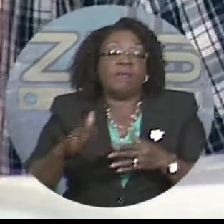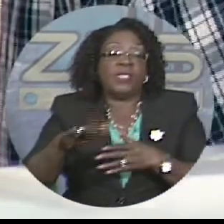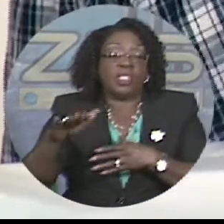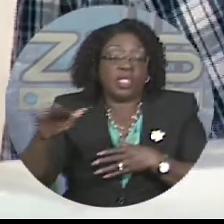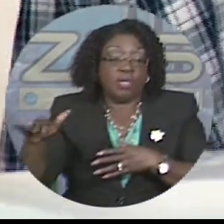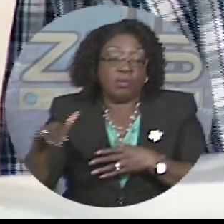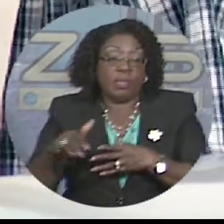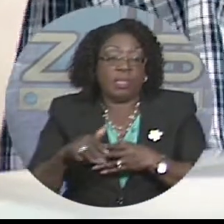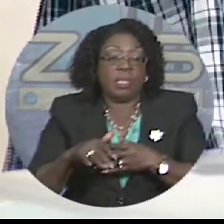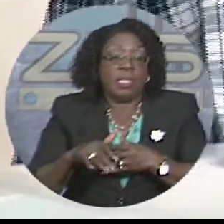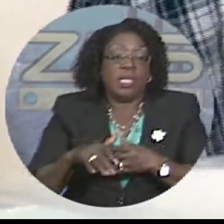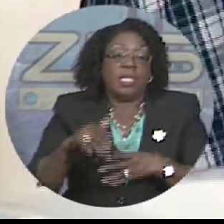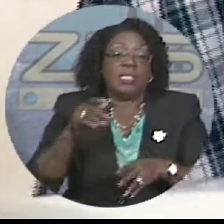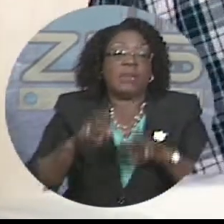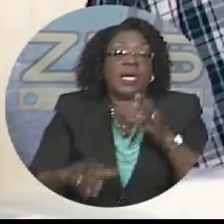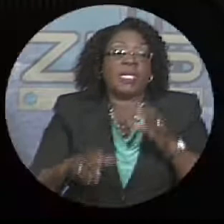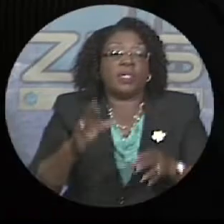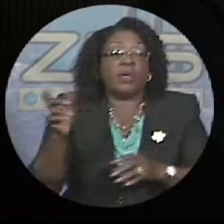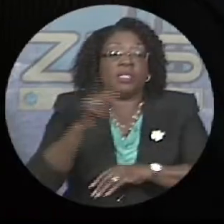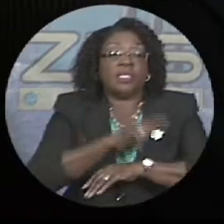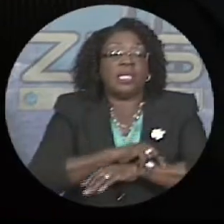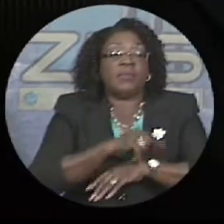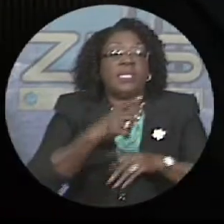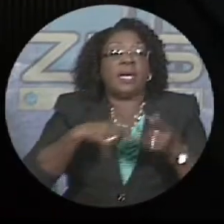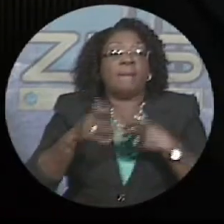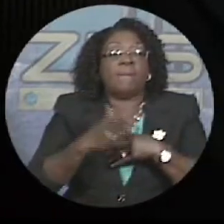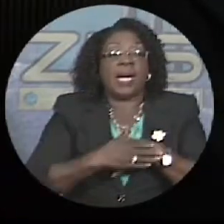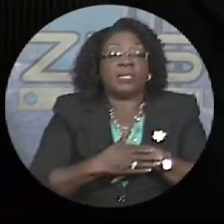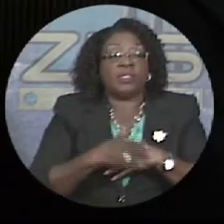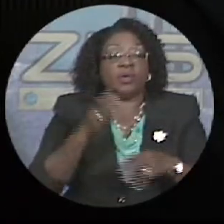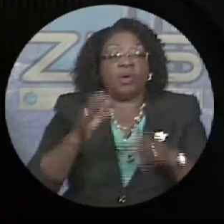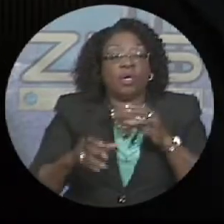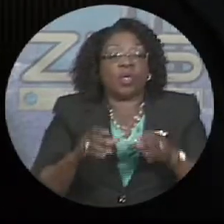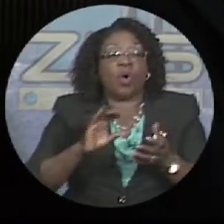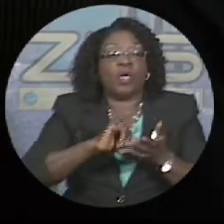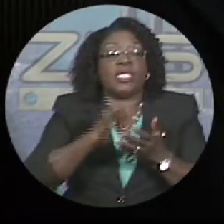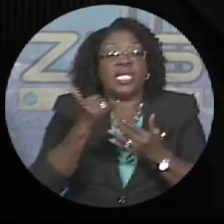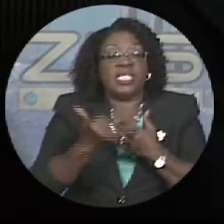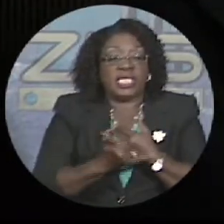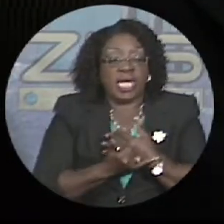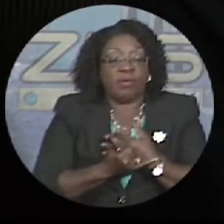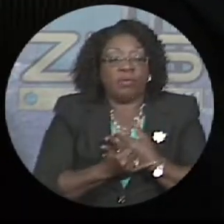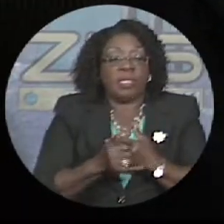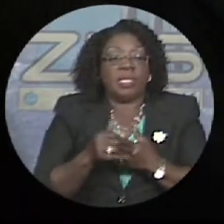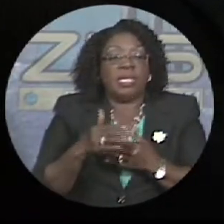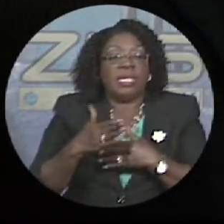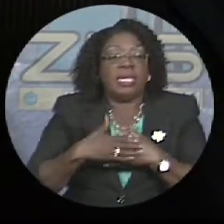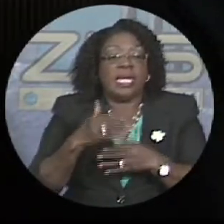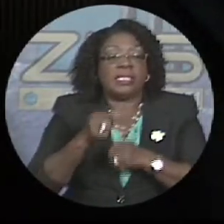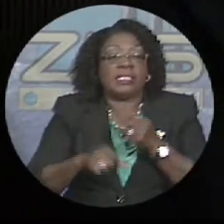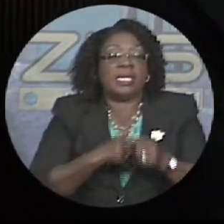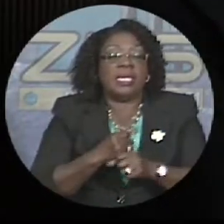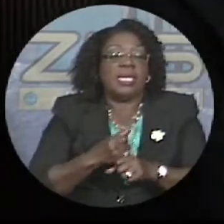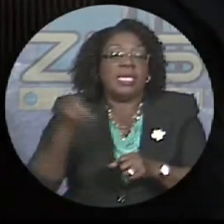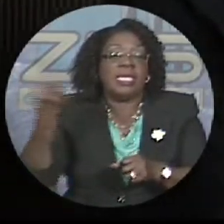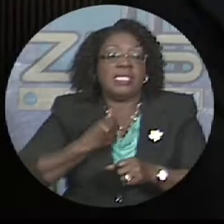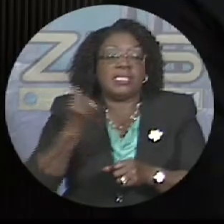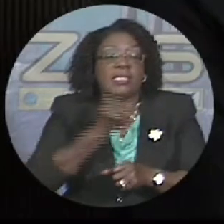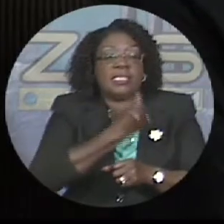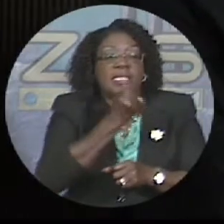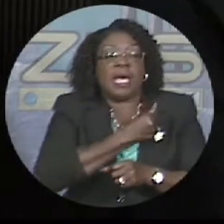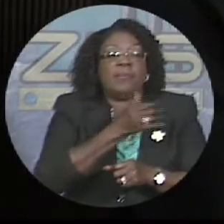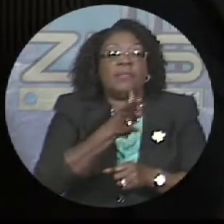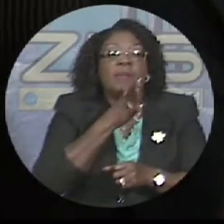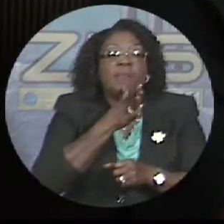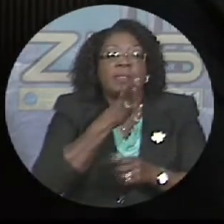has been adjourned to January 19th of next year for a trial date to be set. Johnson is accused of brutally stabbing Erica Fowler